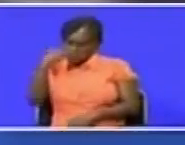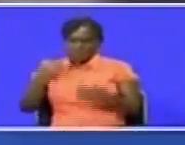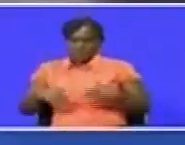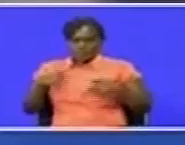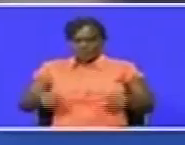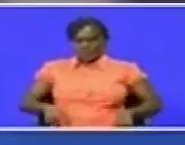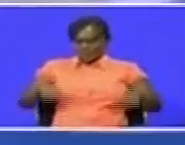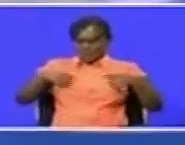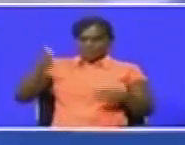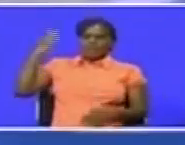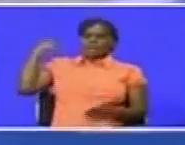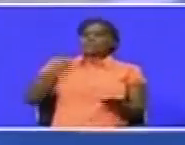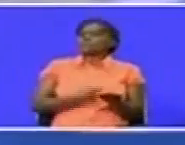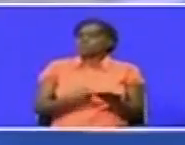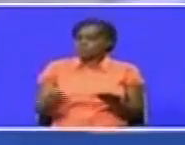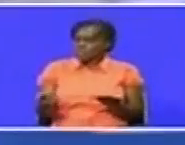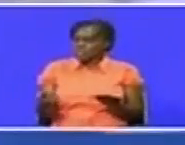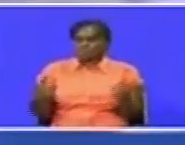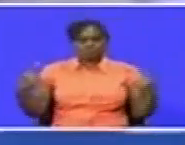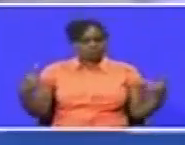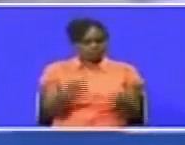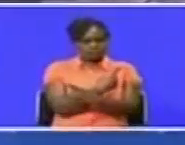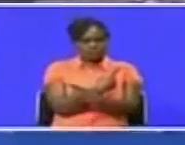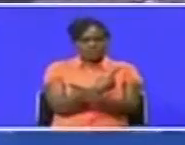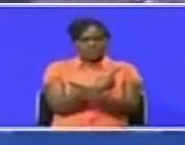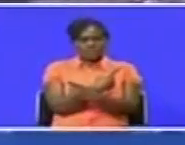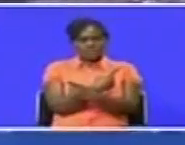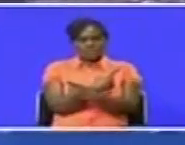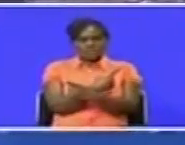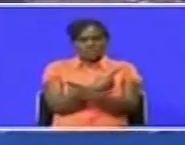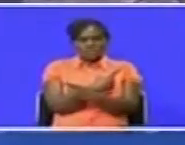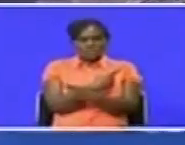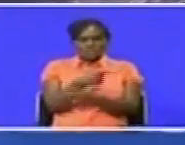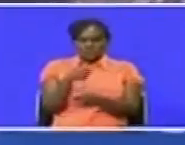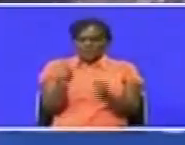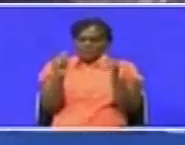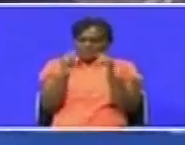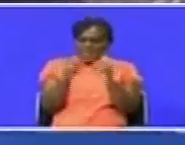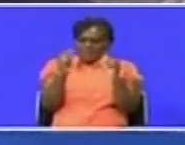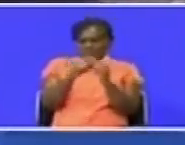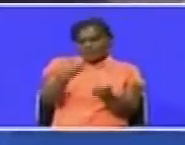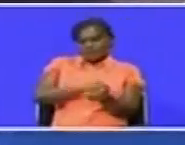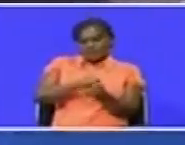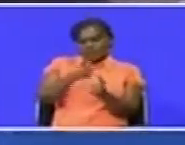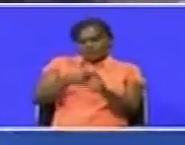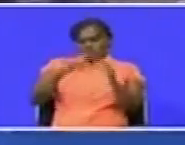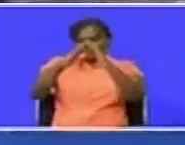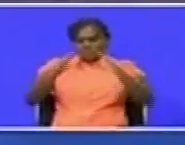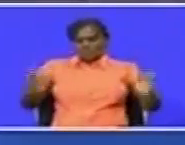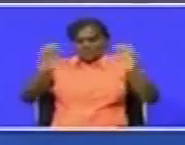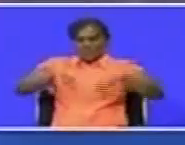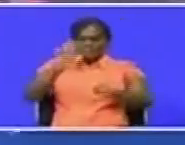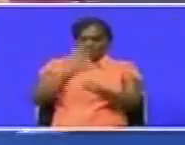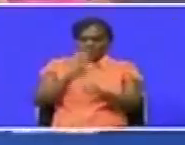lives for the past week have been shaded by tragedy. Day 7 since the fateful Friday when the building collapsed.